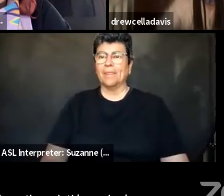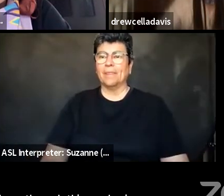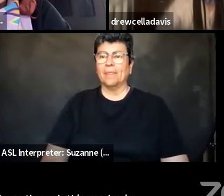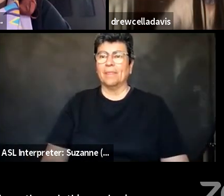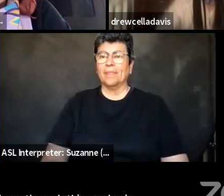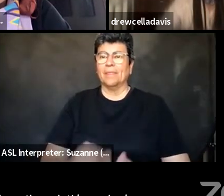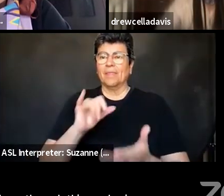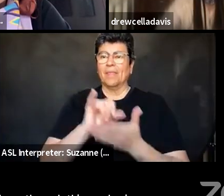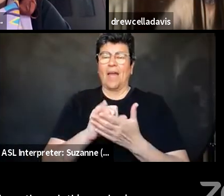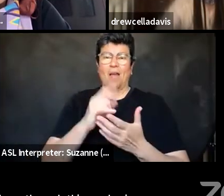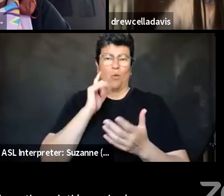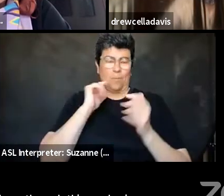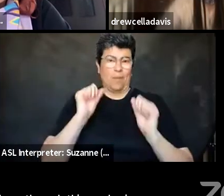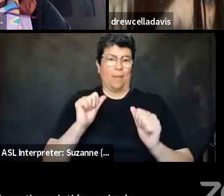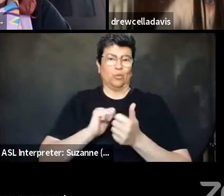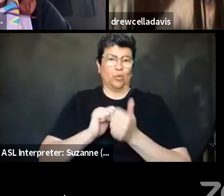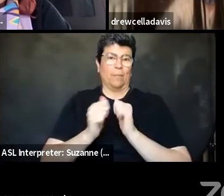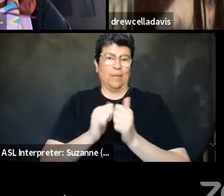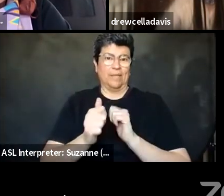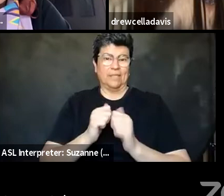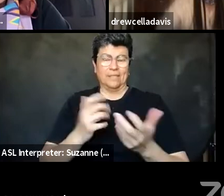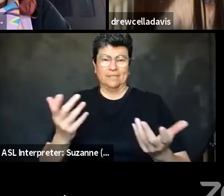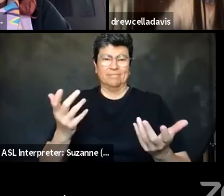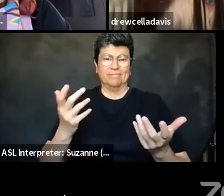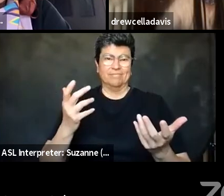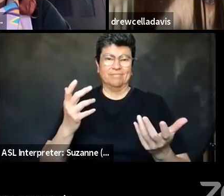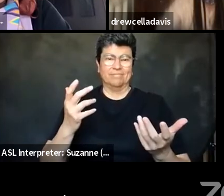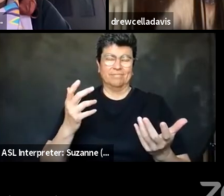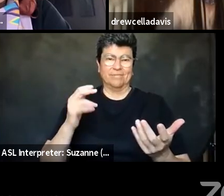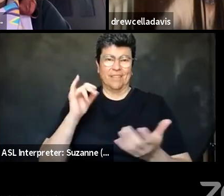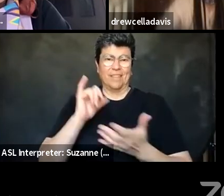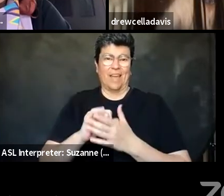to compete? You know, and we're